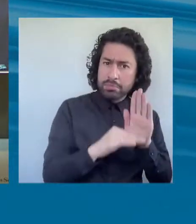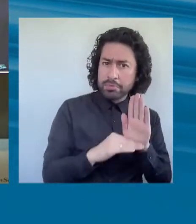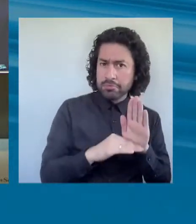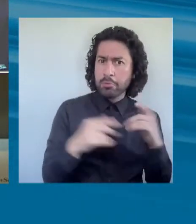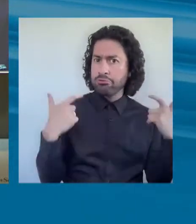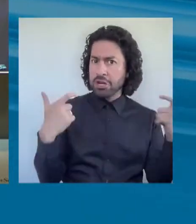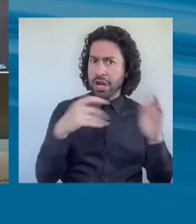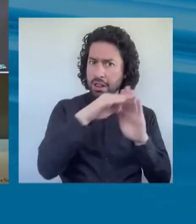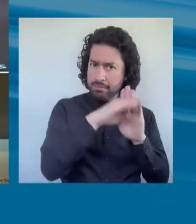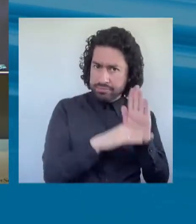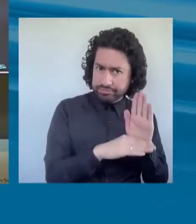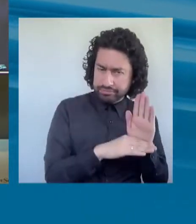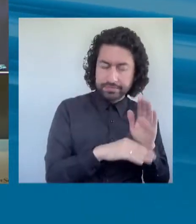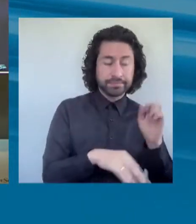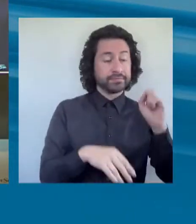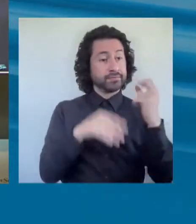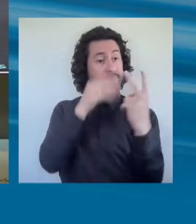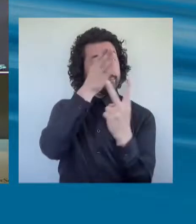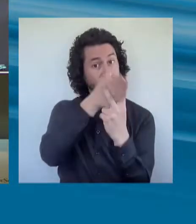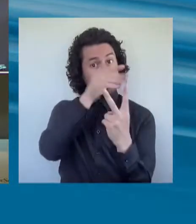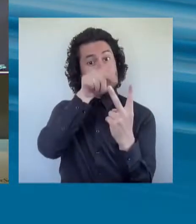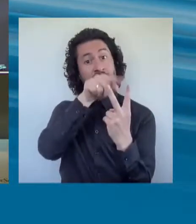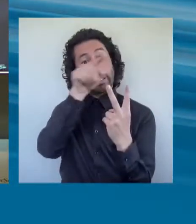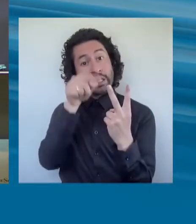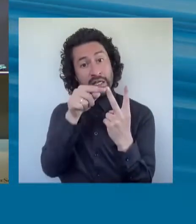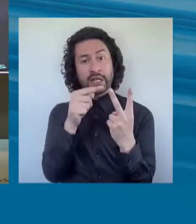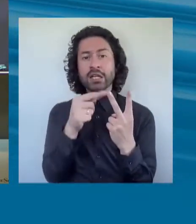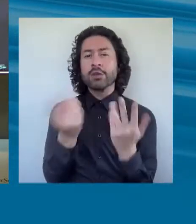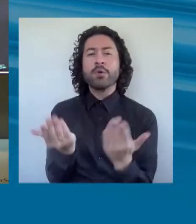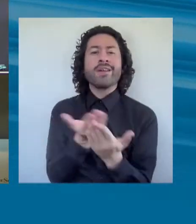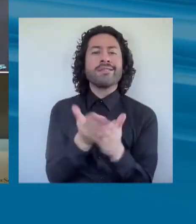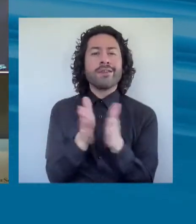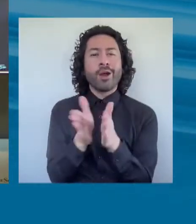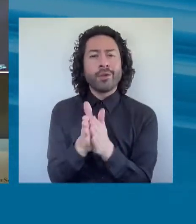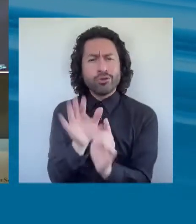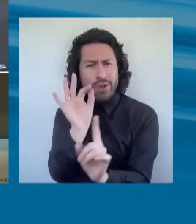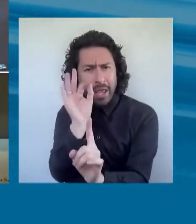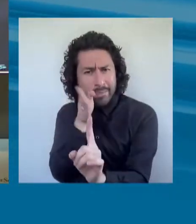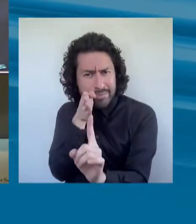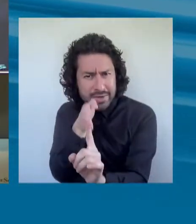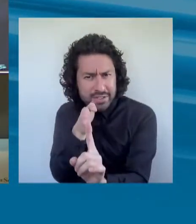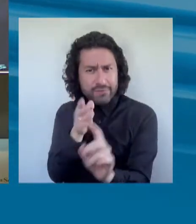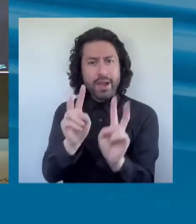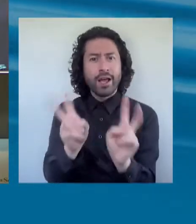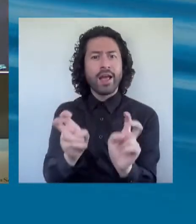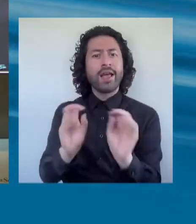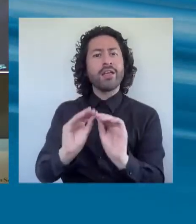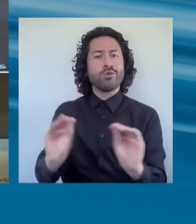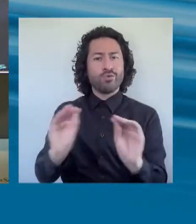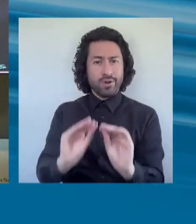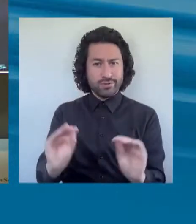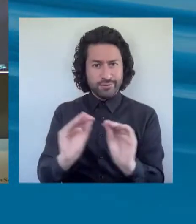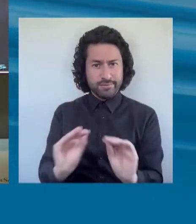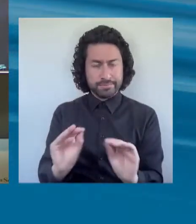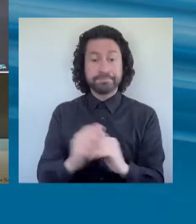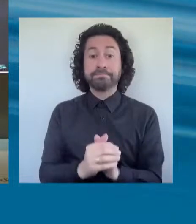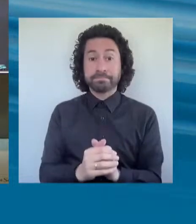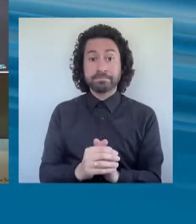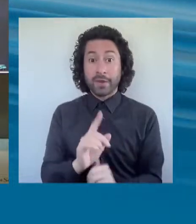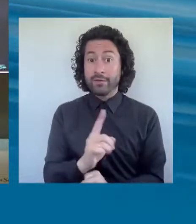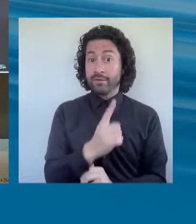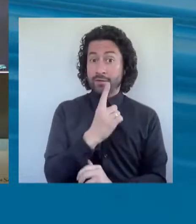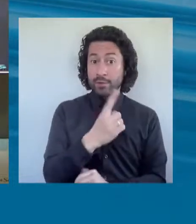overview, and the second part it will include certain recommendations in the field of education. First